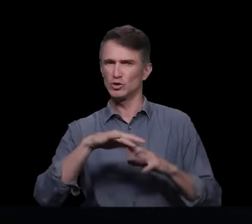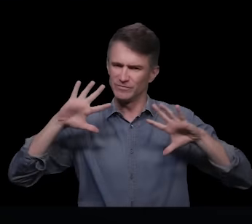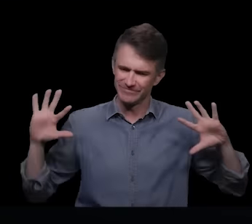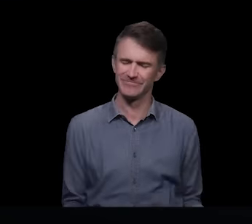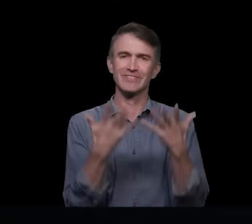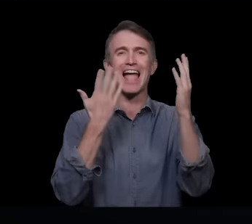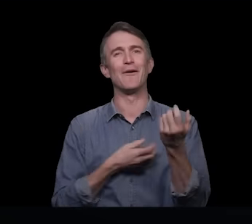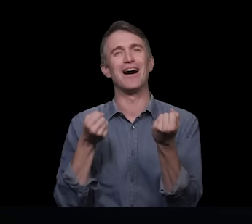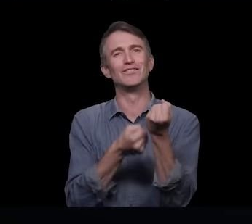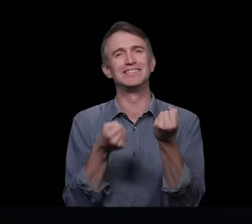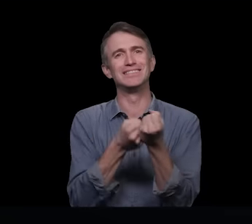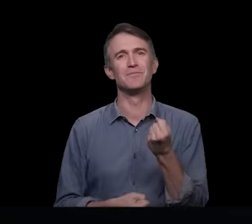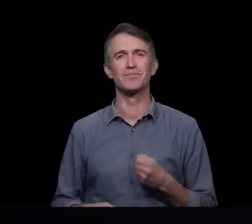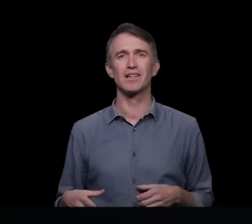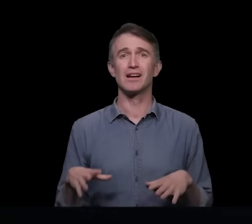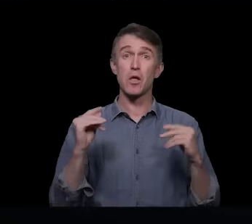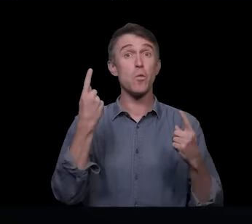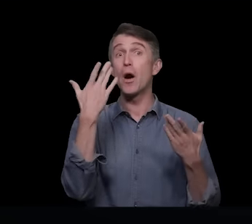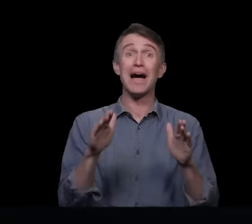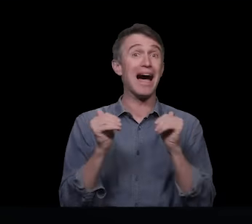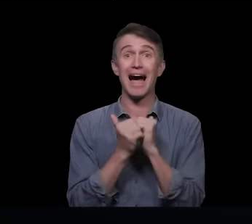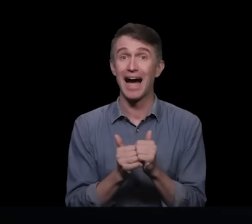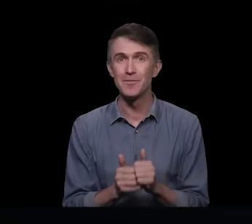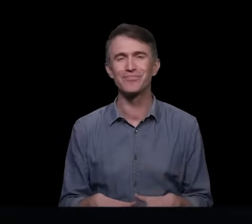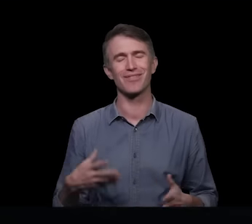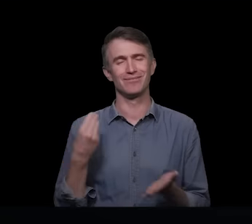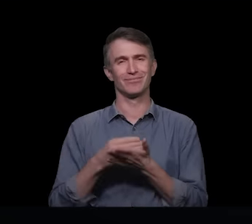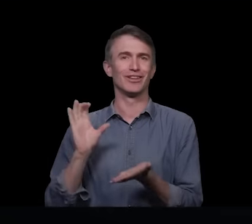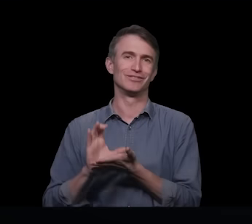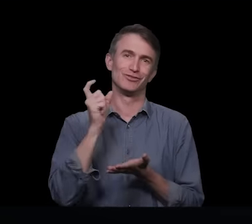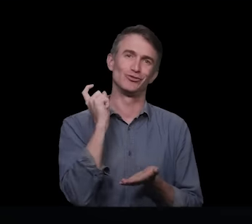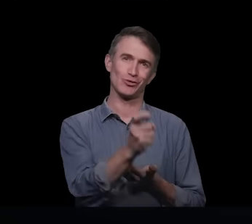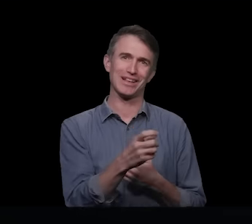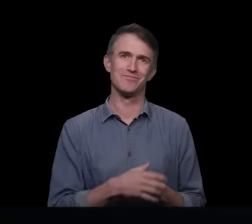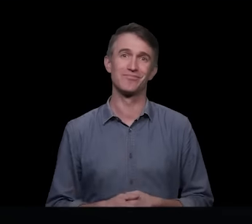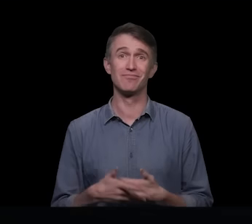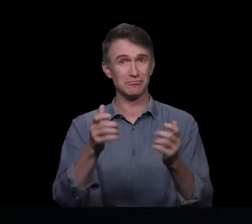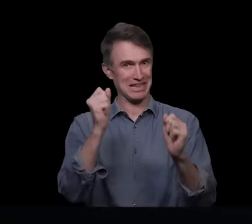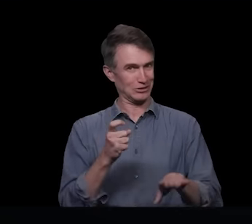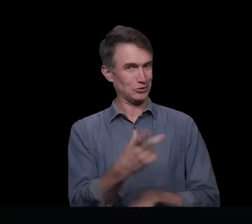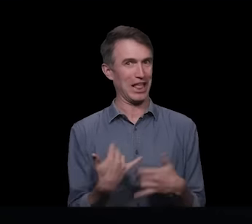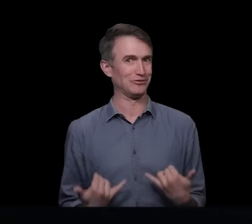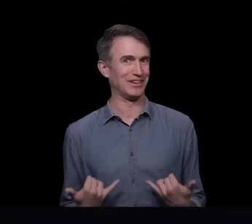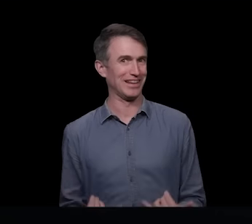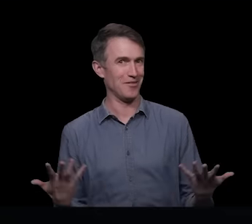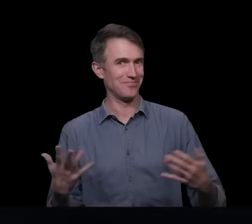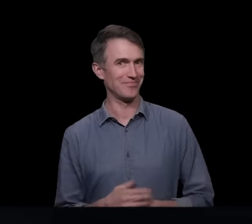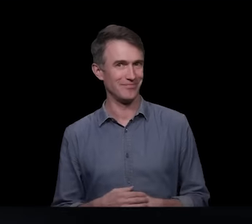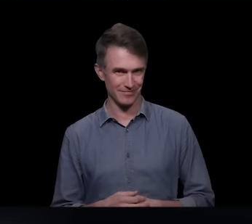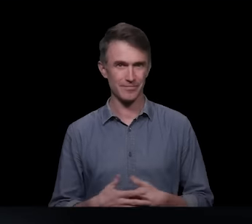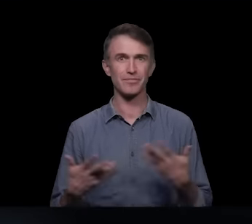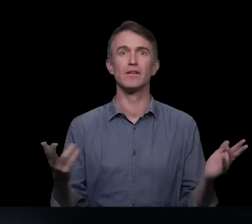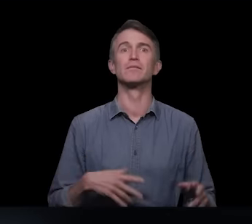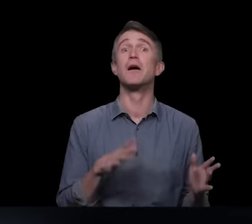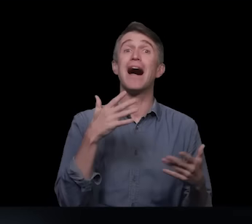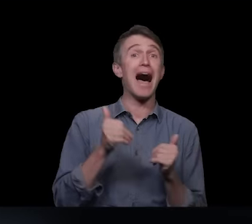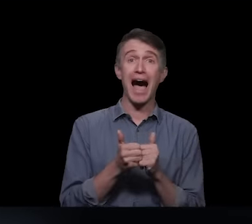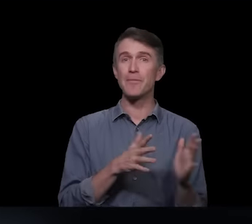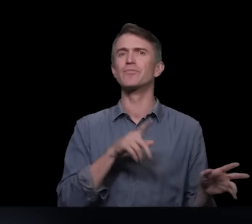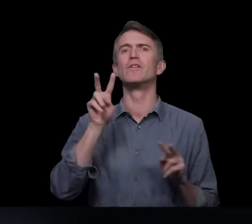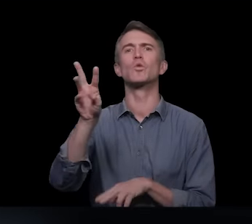our advocacy, and one way you can do that is through donating. Mm-hmm. So you can actually donate right now by visiting